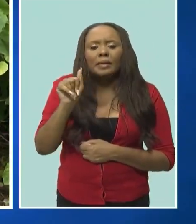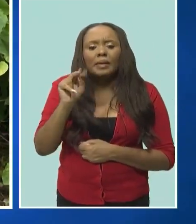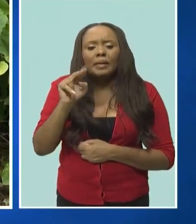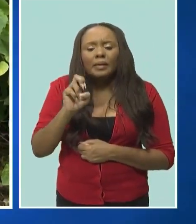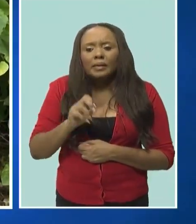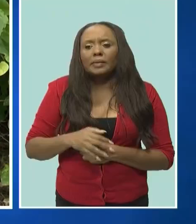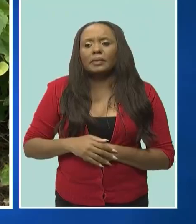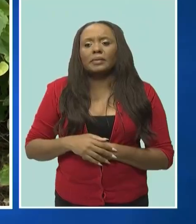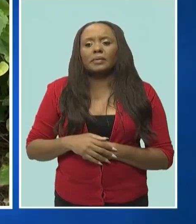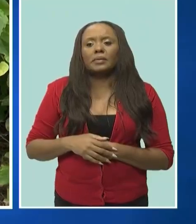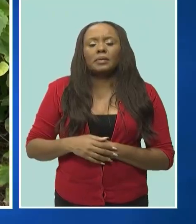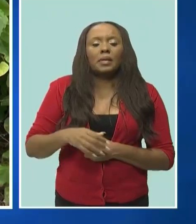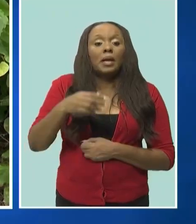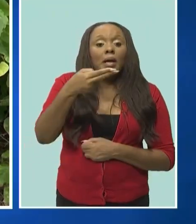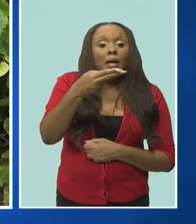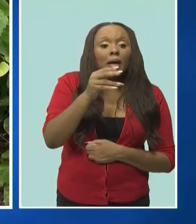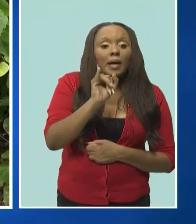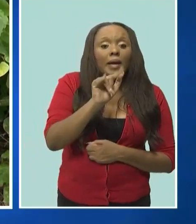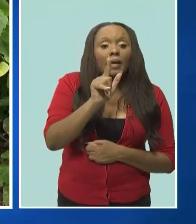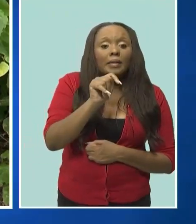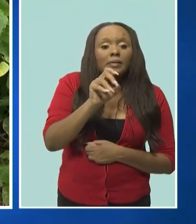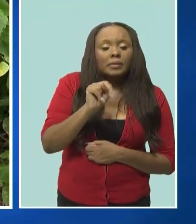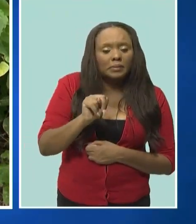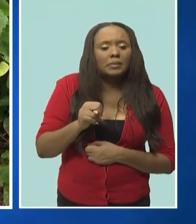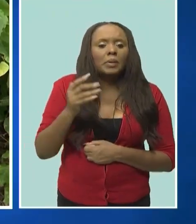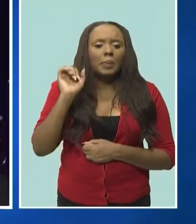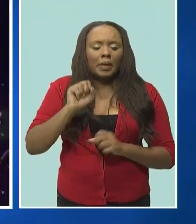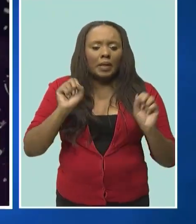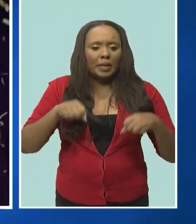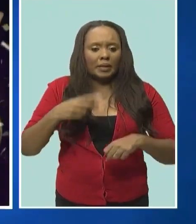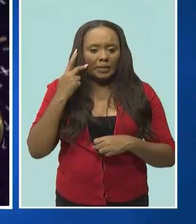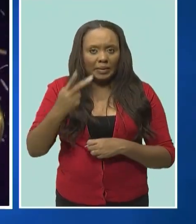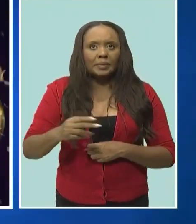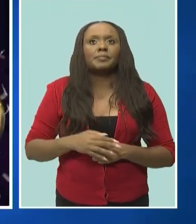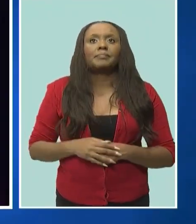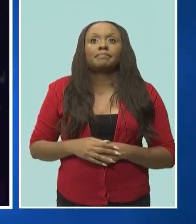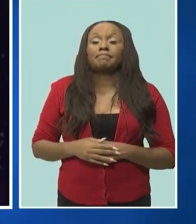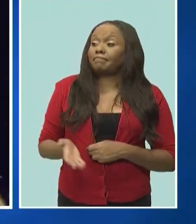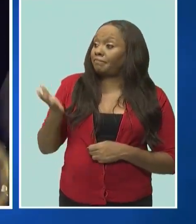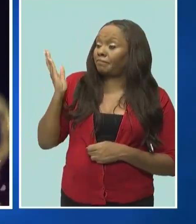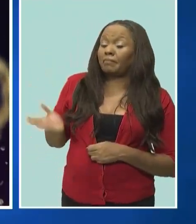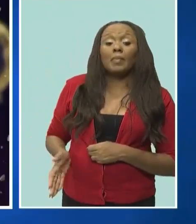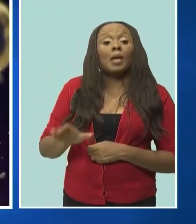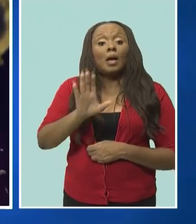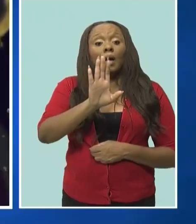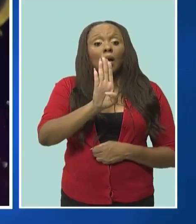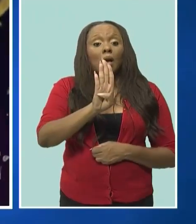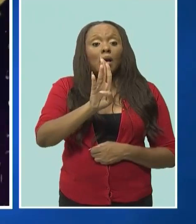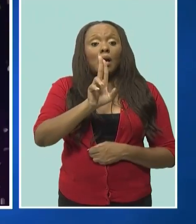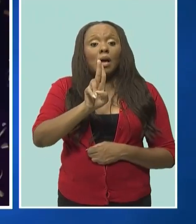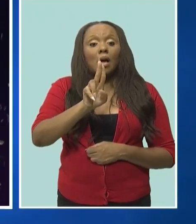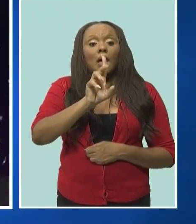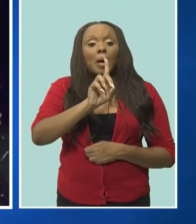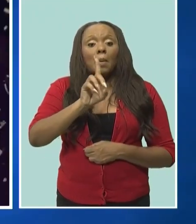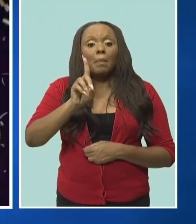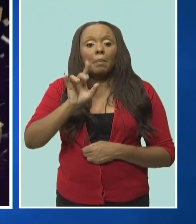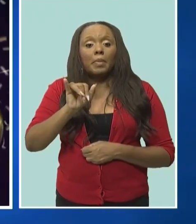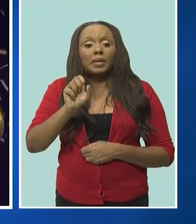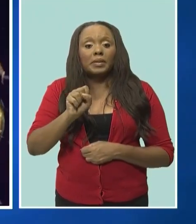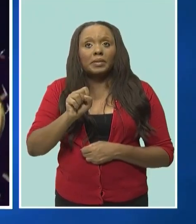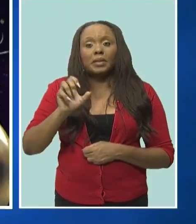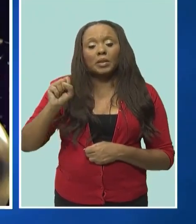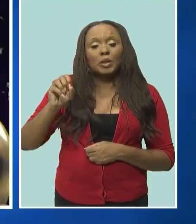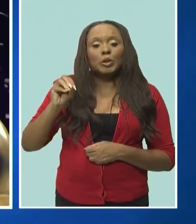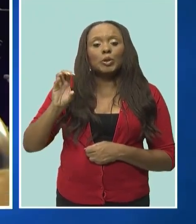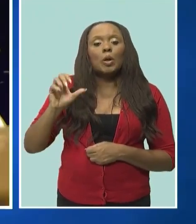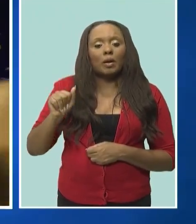the vantage point of how the bar is situated. Over at Buddy's Soca at Lower Estate, St. George, entertainer Lil Rick